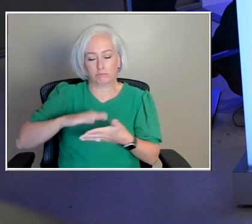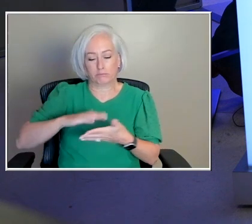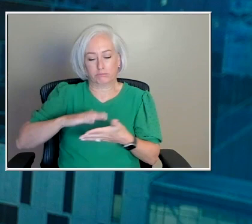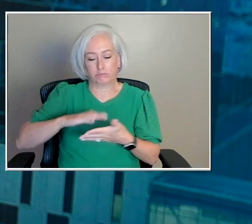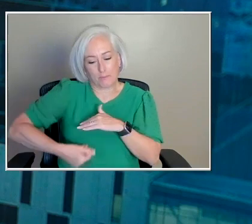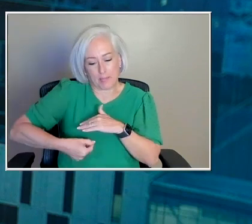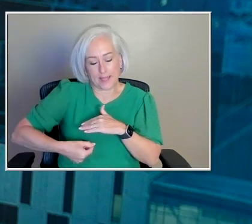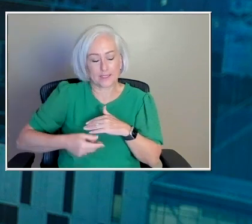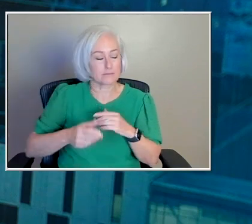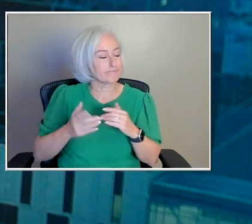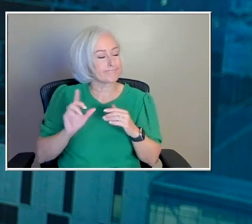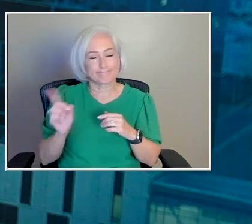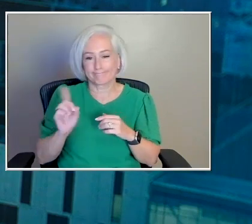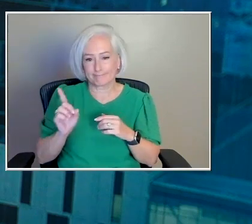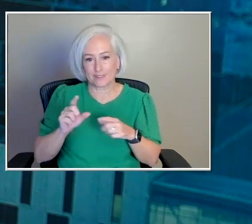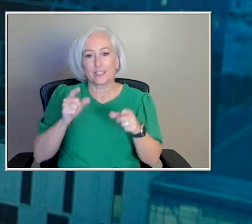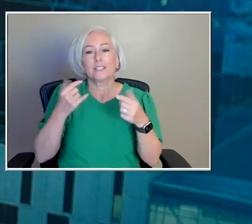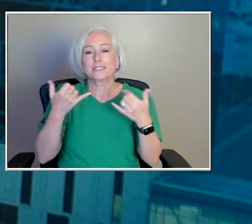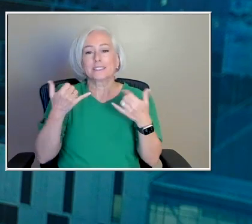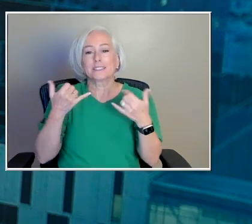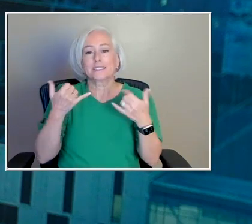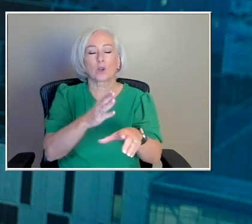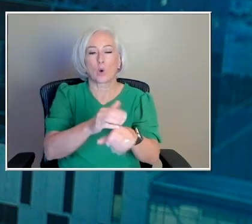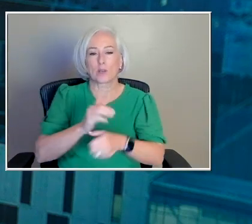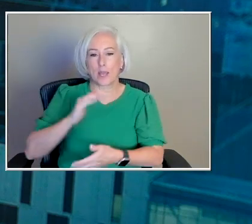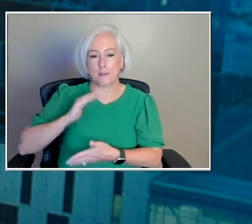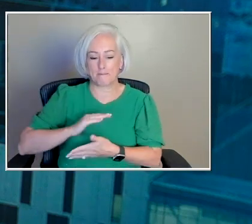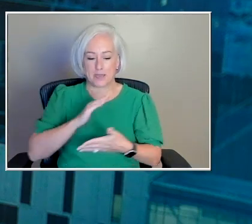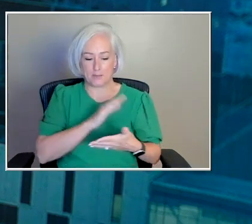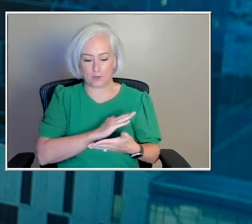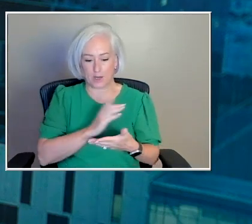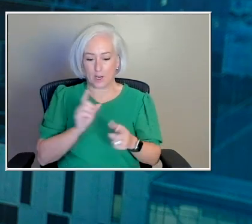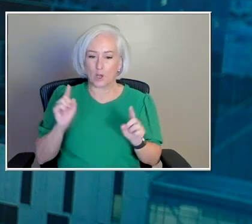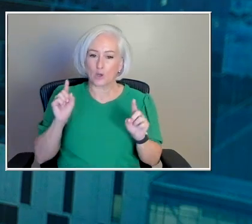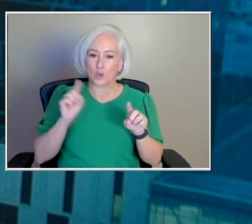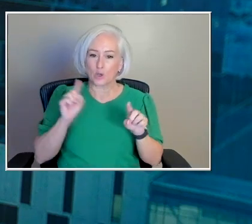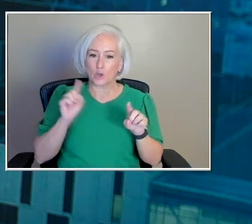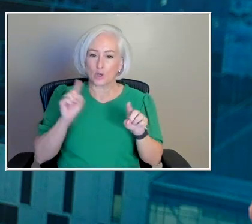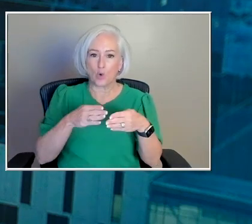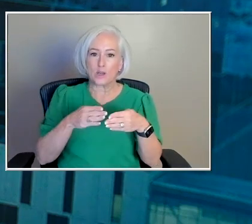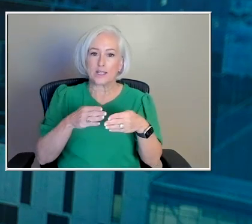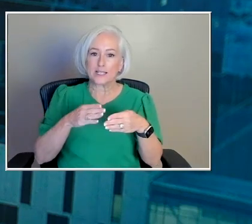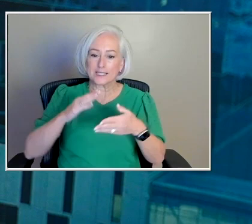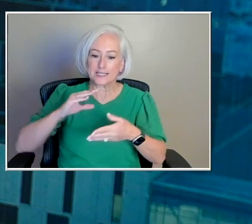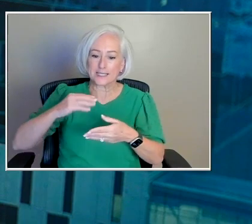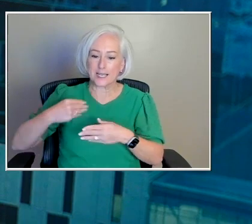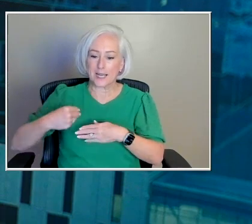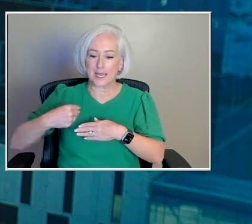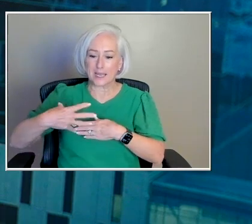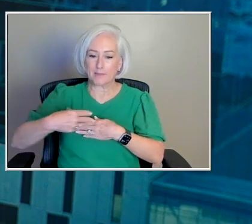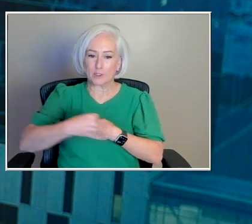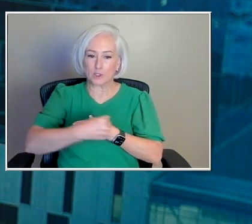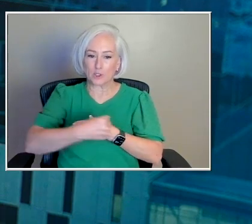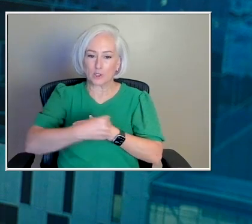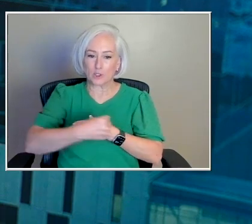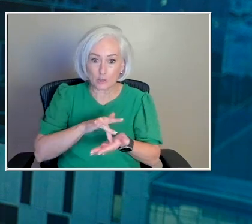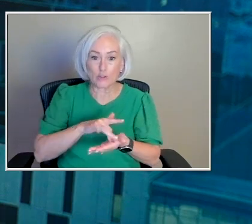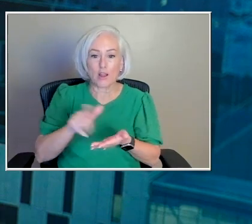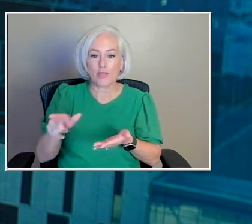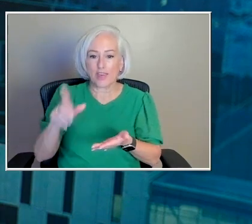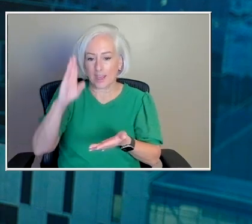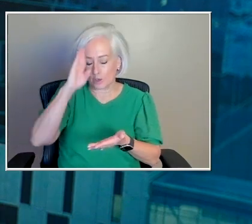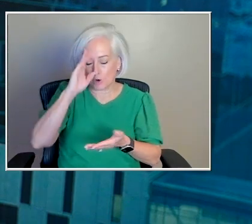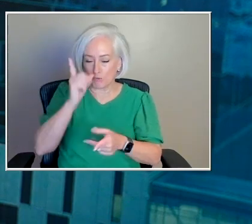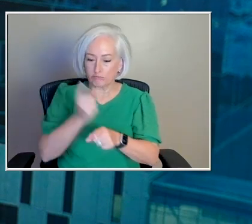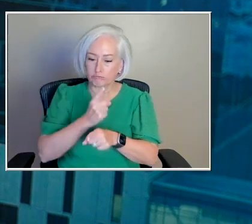mammogram. Go to a dedicated breast imaging center. They are absolutely going to know what the protocols need to be able to